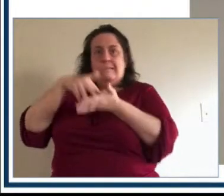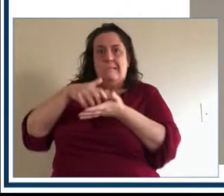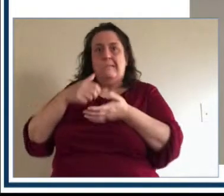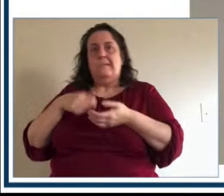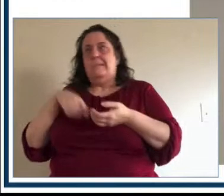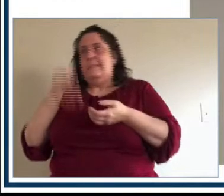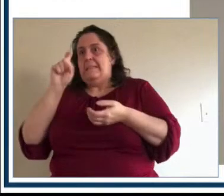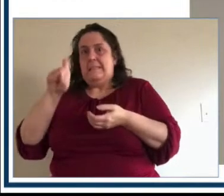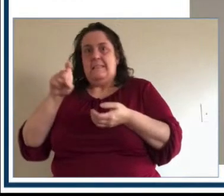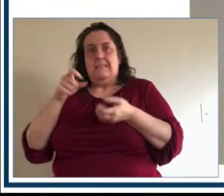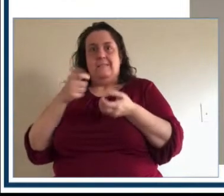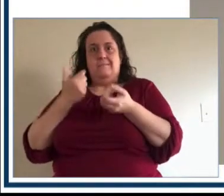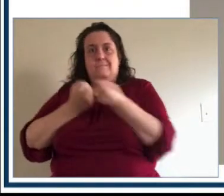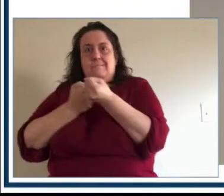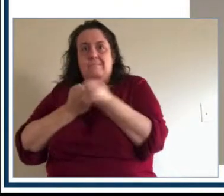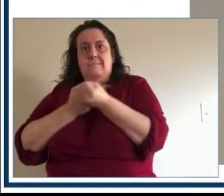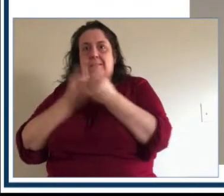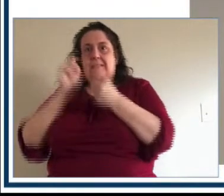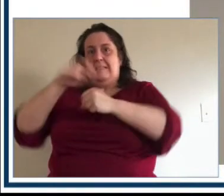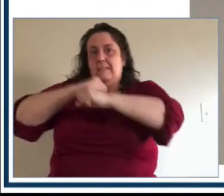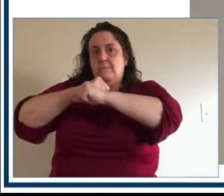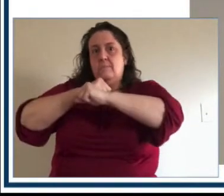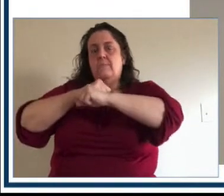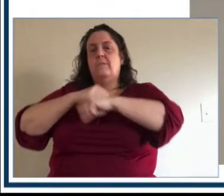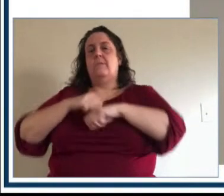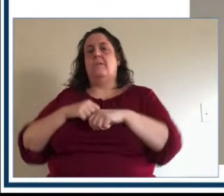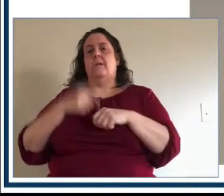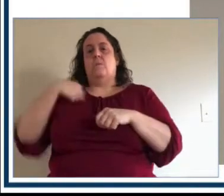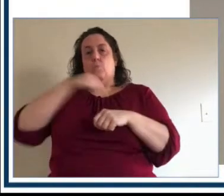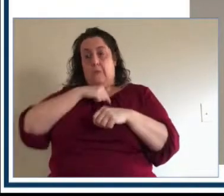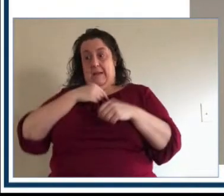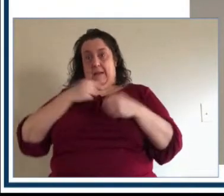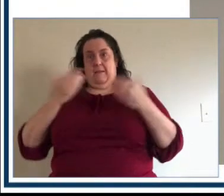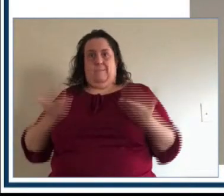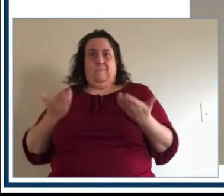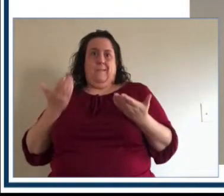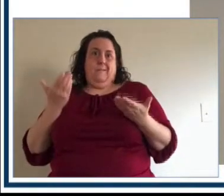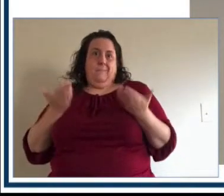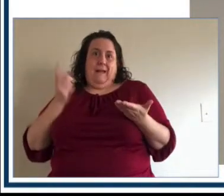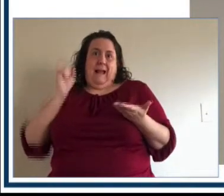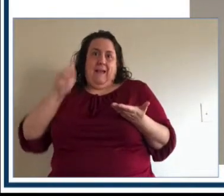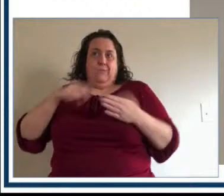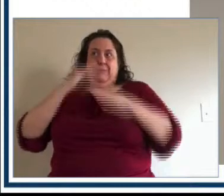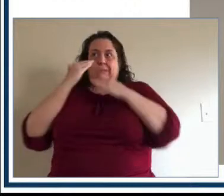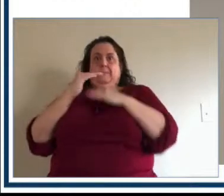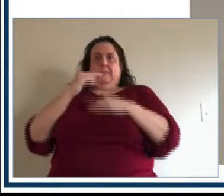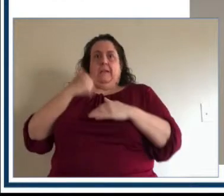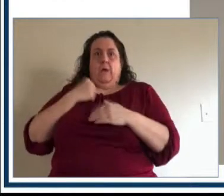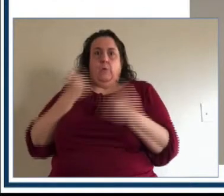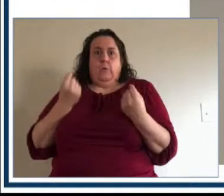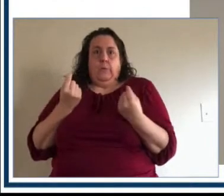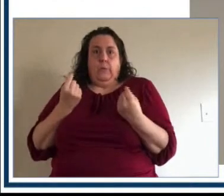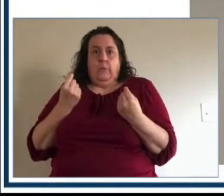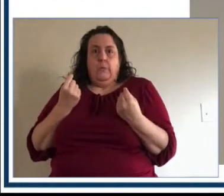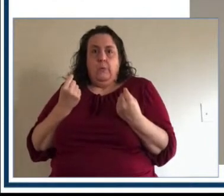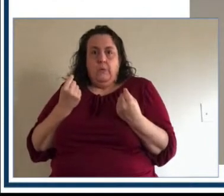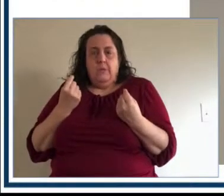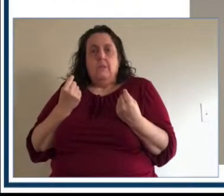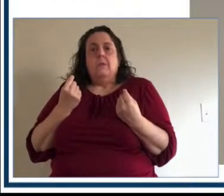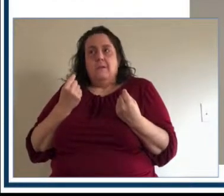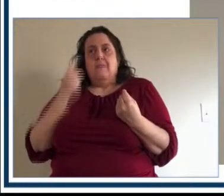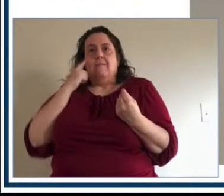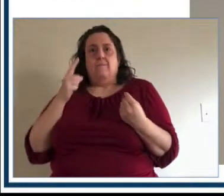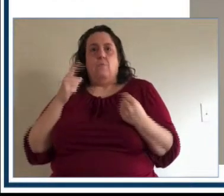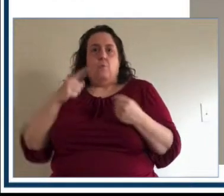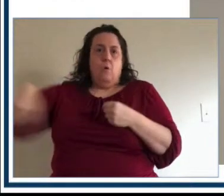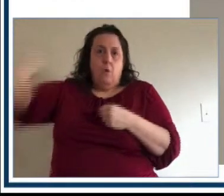we perhaps have to restrict our own activities for the short term. It's about all of us together, our